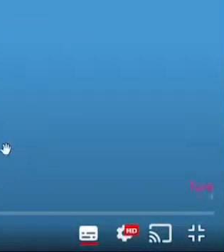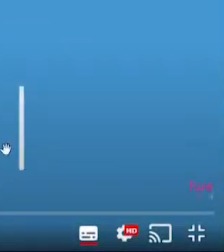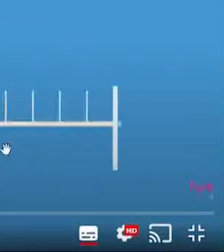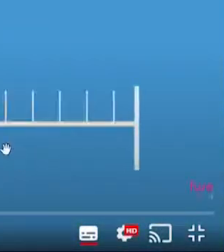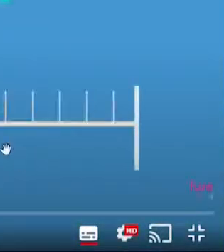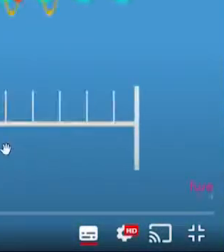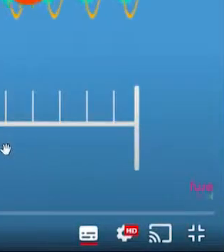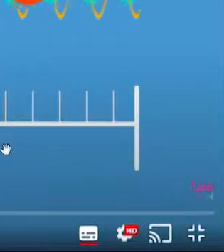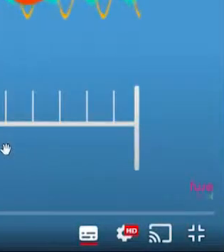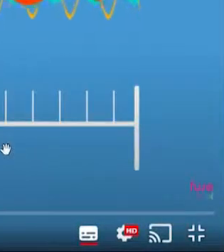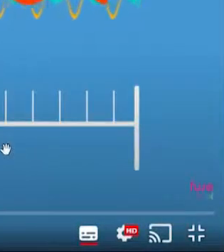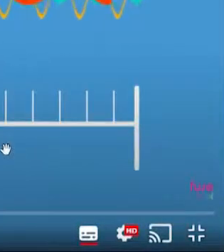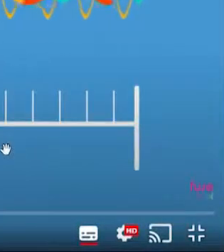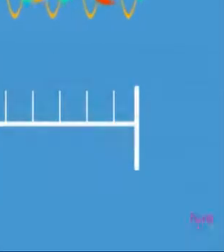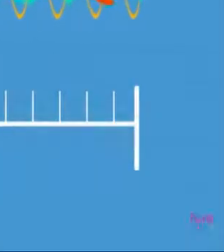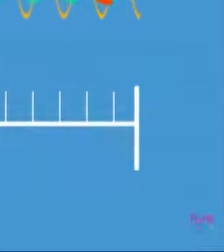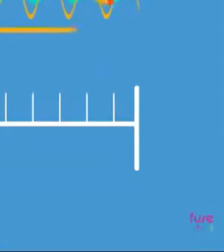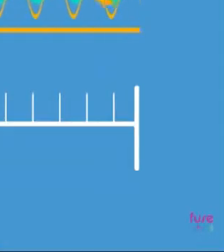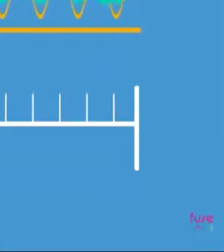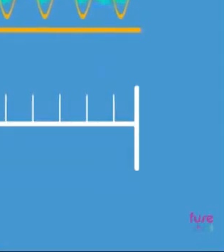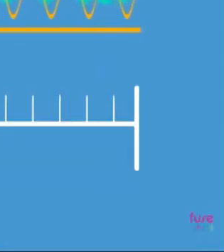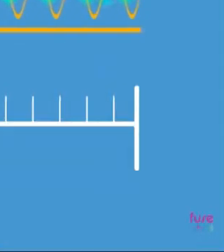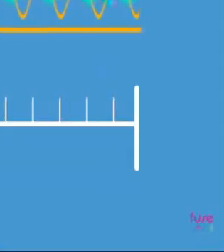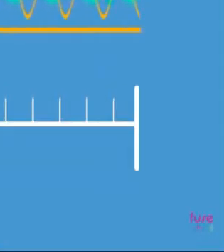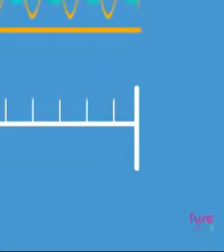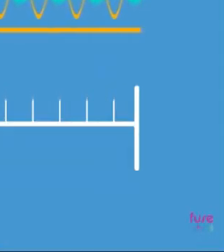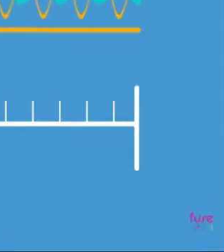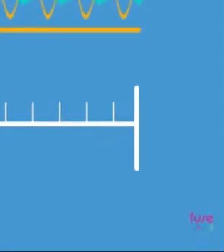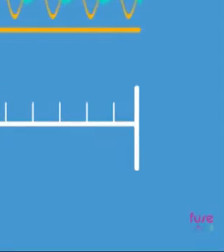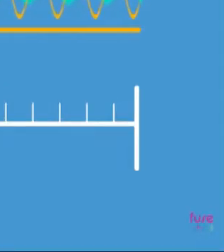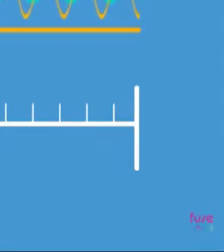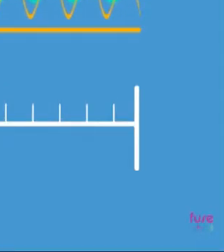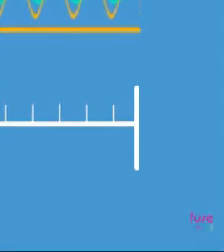at measuring energy use in electrical appliances.